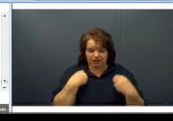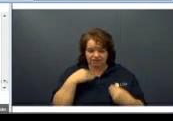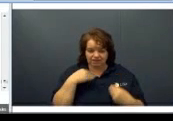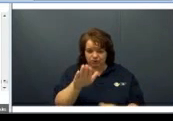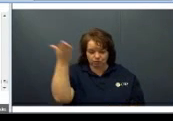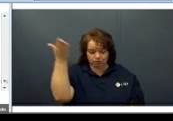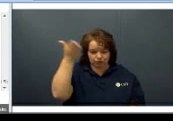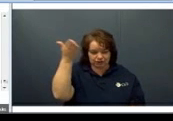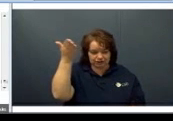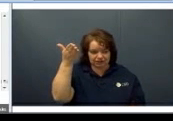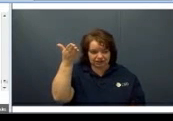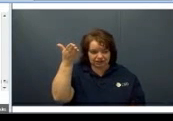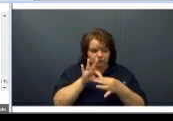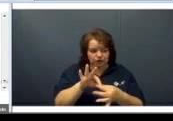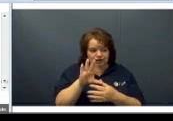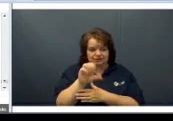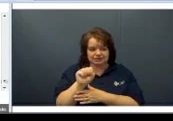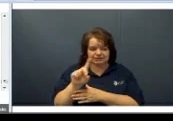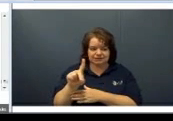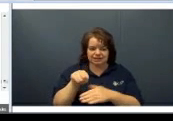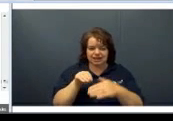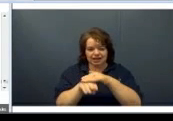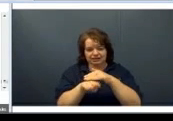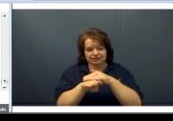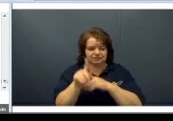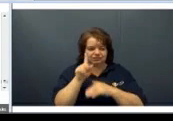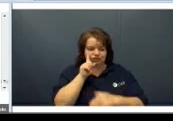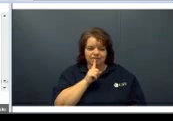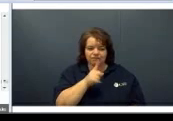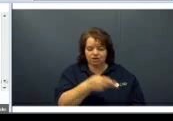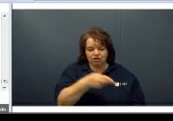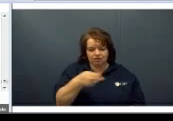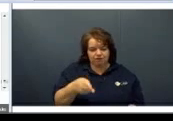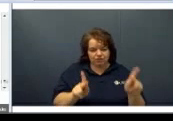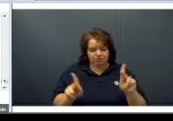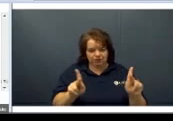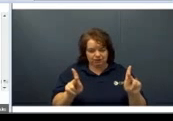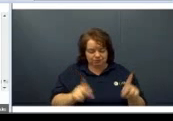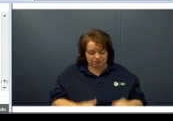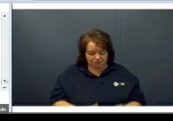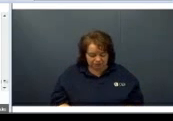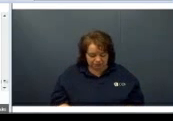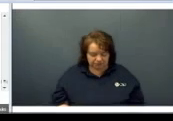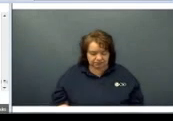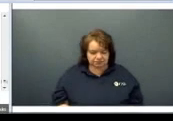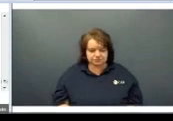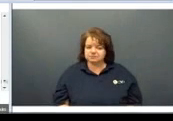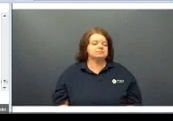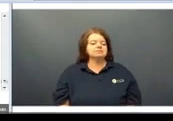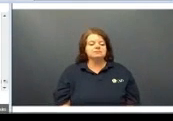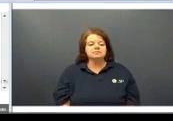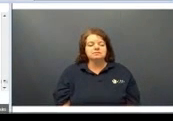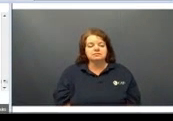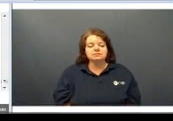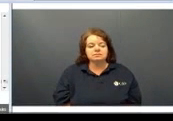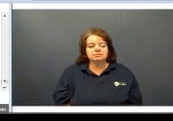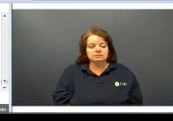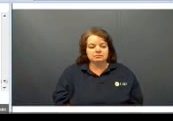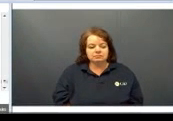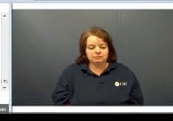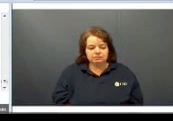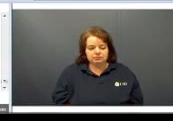please give us the presentation on CSD's access for deaf and hard of hearing persons?